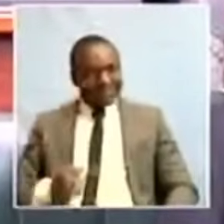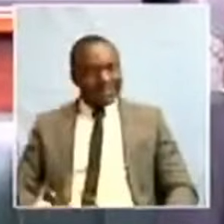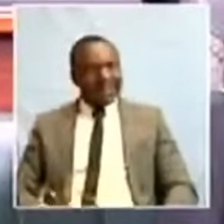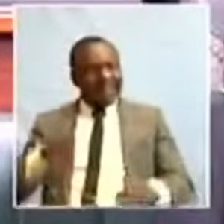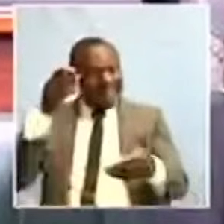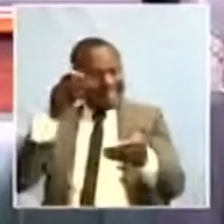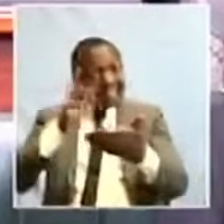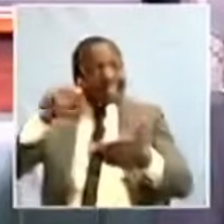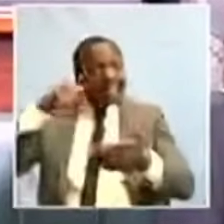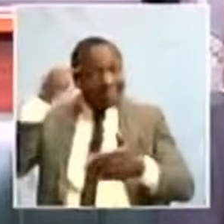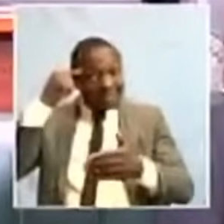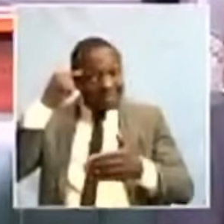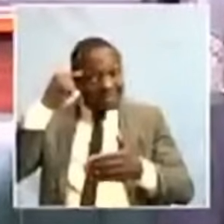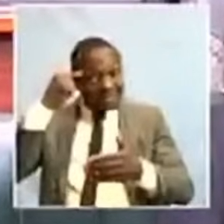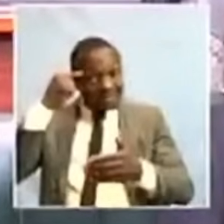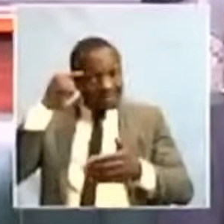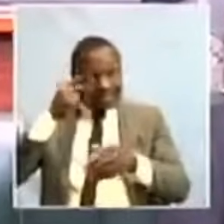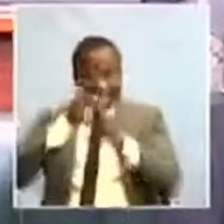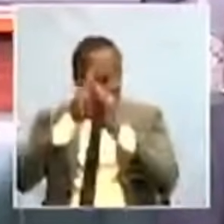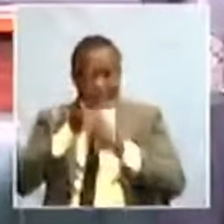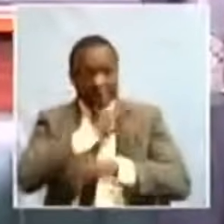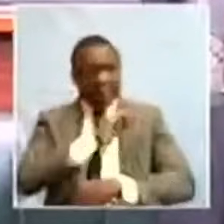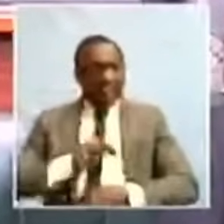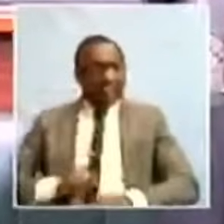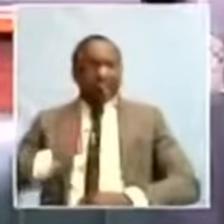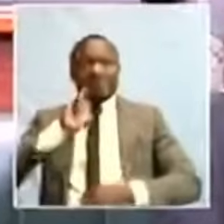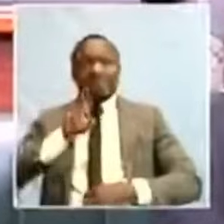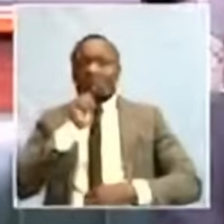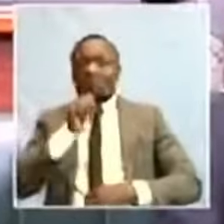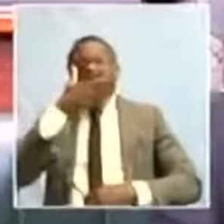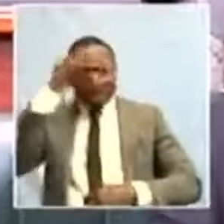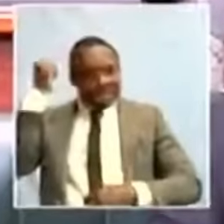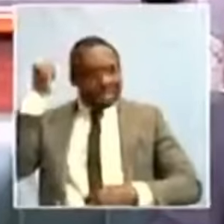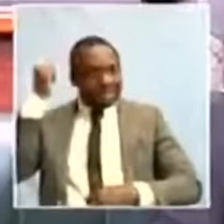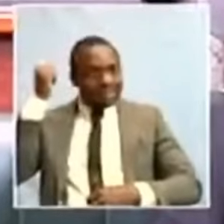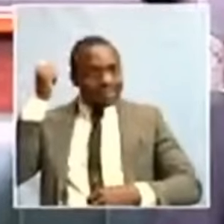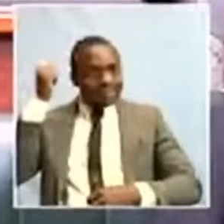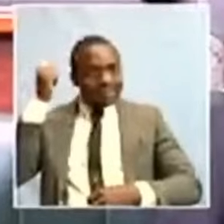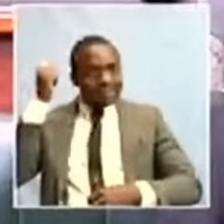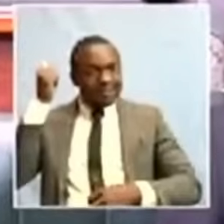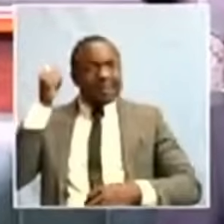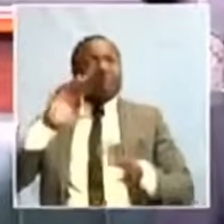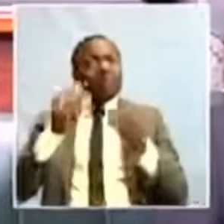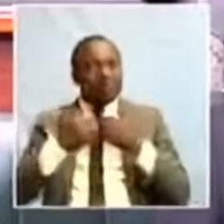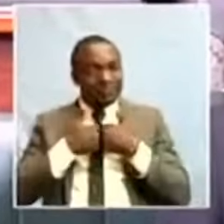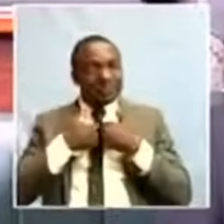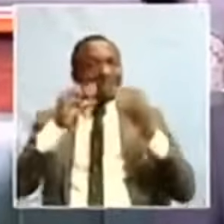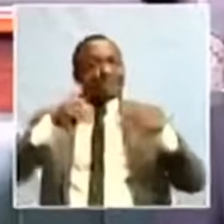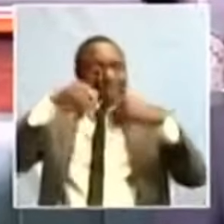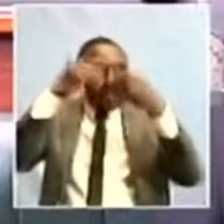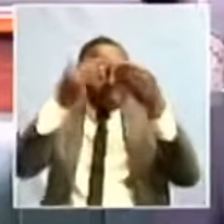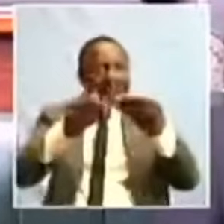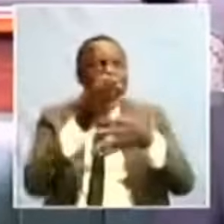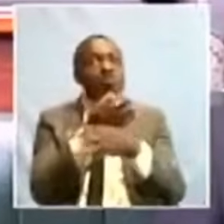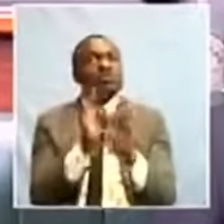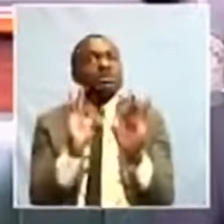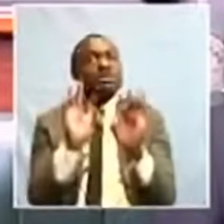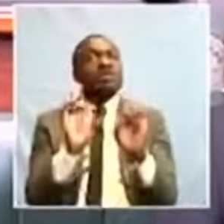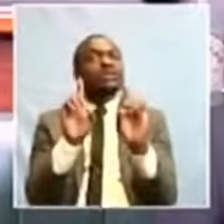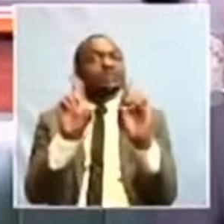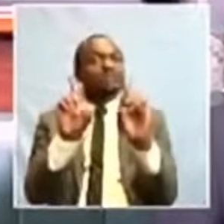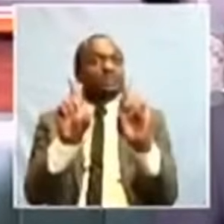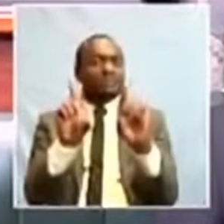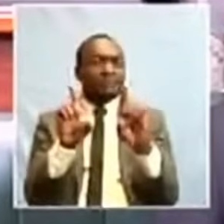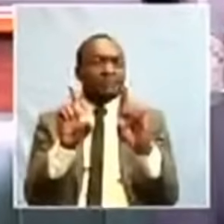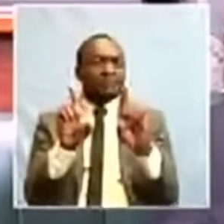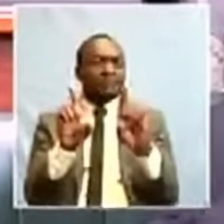This government, honorable members, must not forget that we have provided free